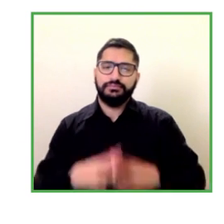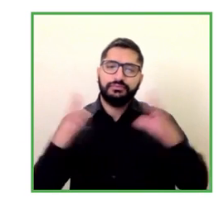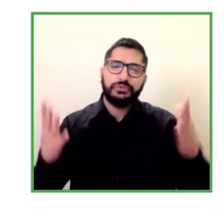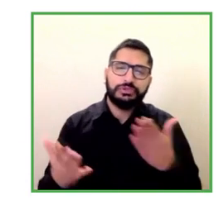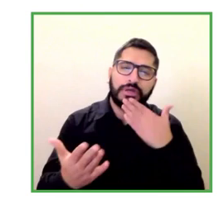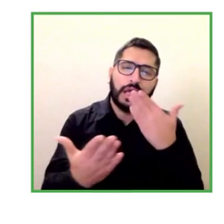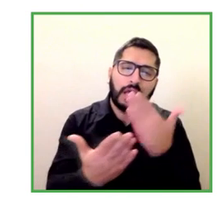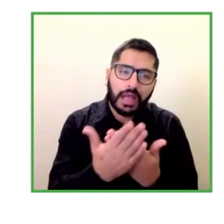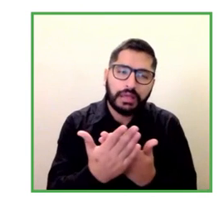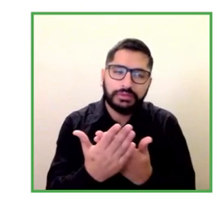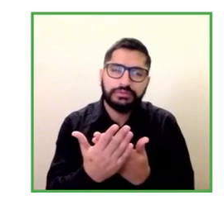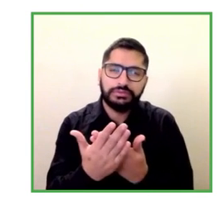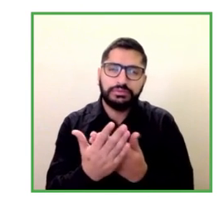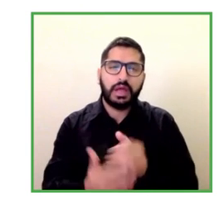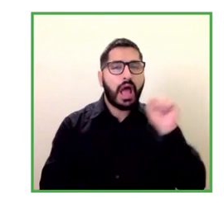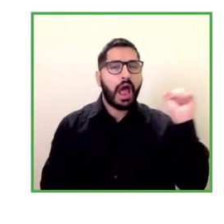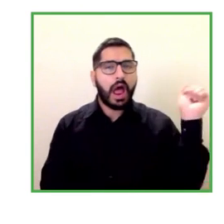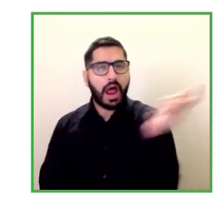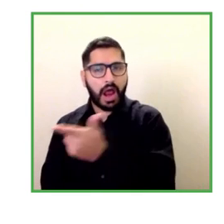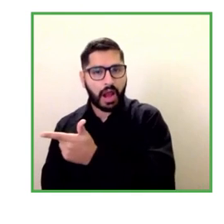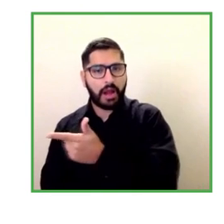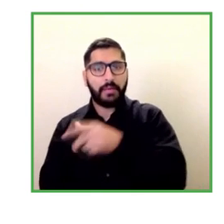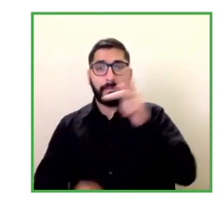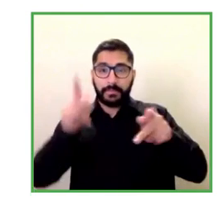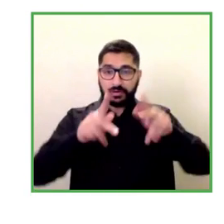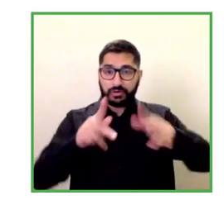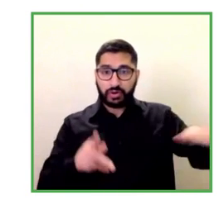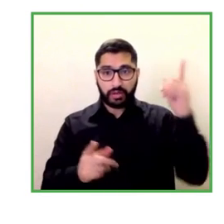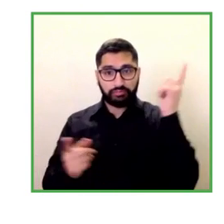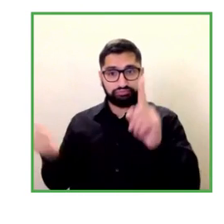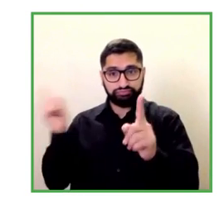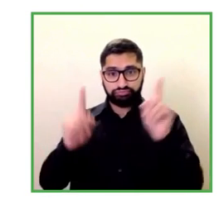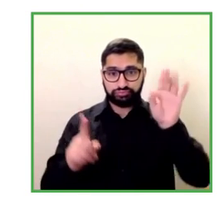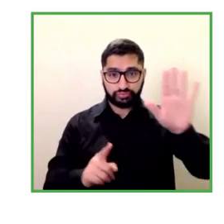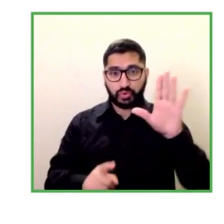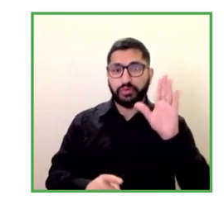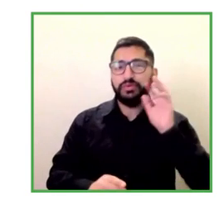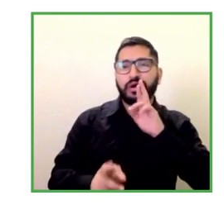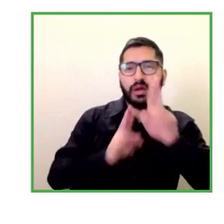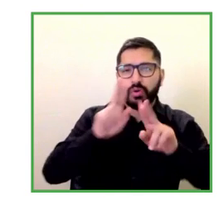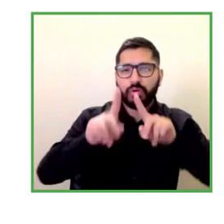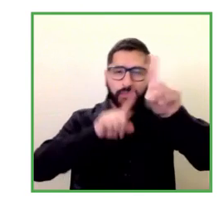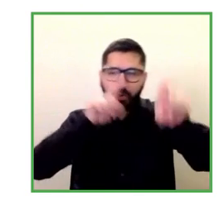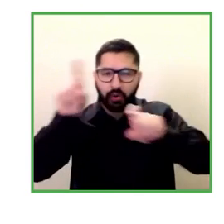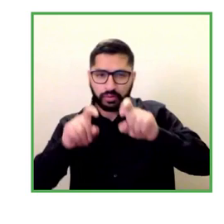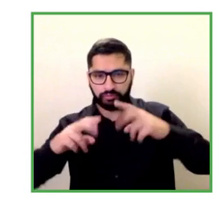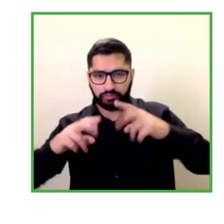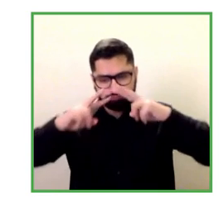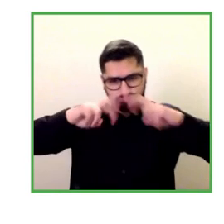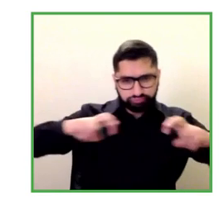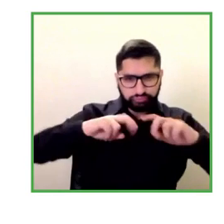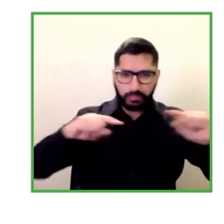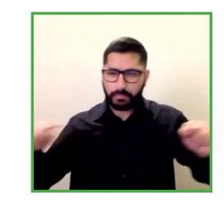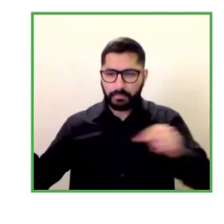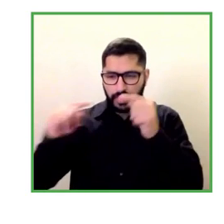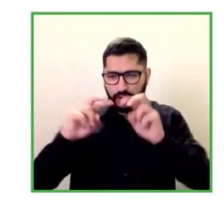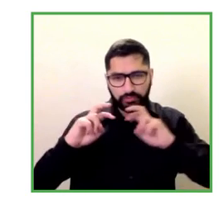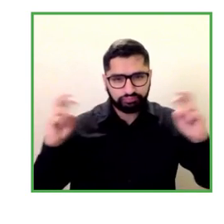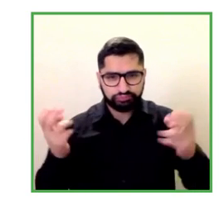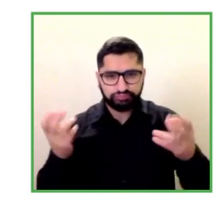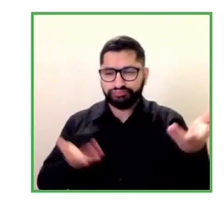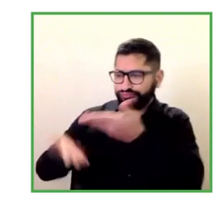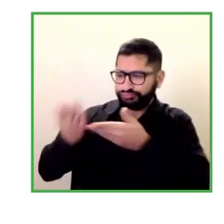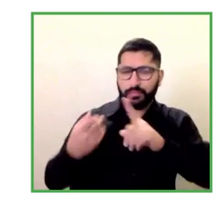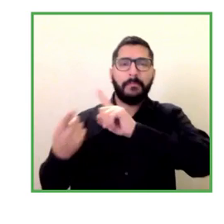Thank you so much for everyone presenting, to all of the speakers and for answering the questions in the panel and